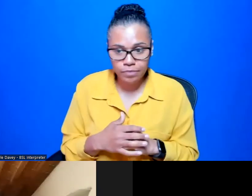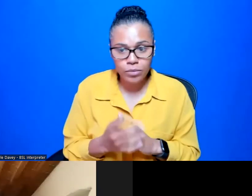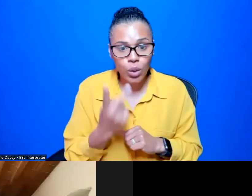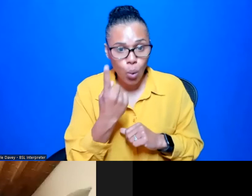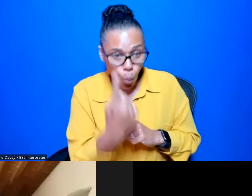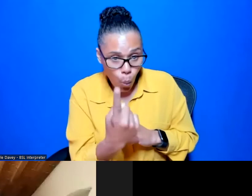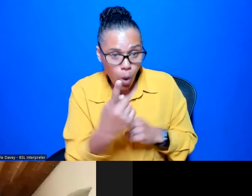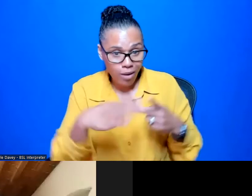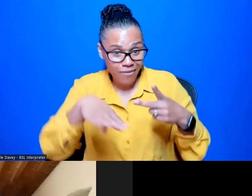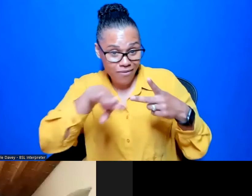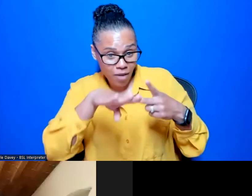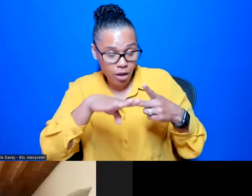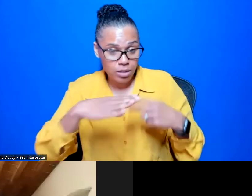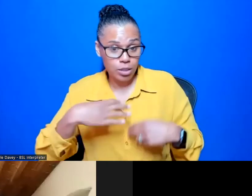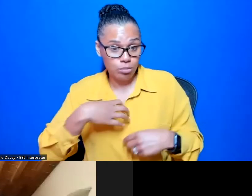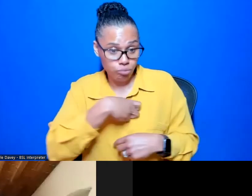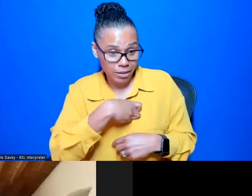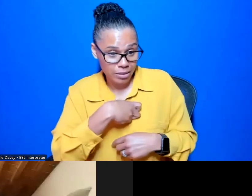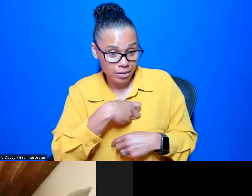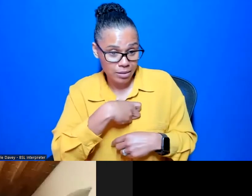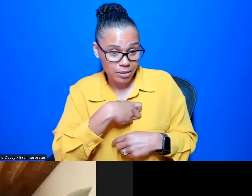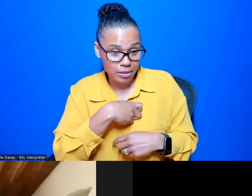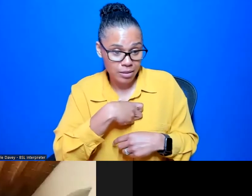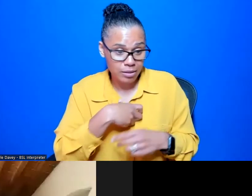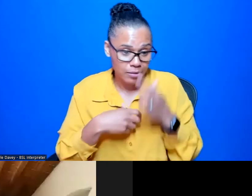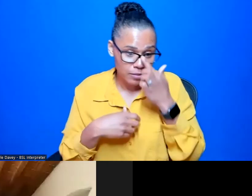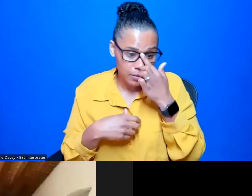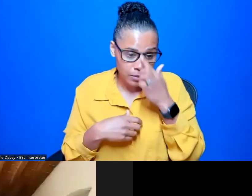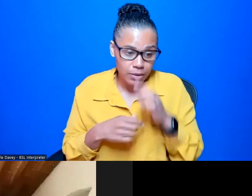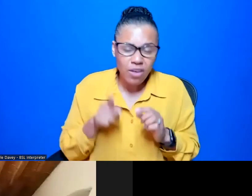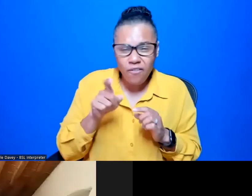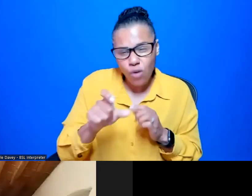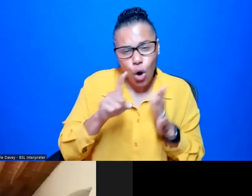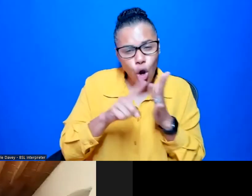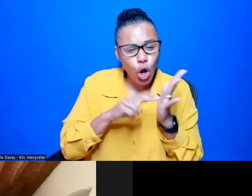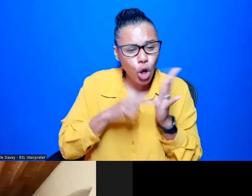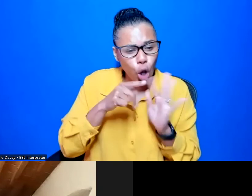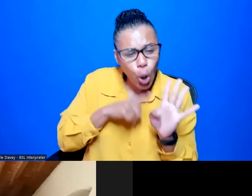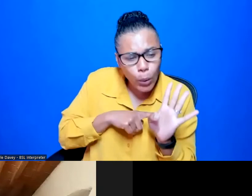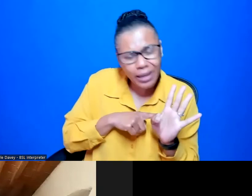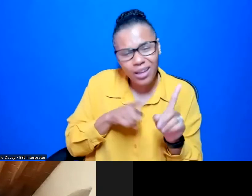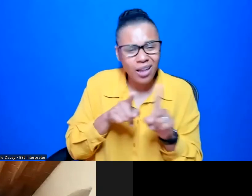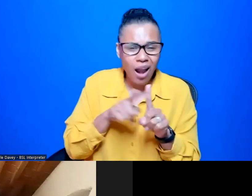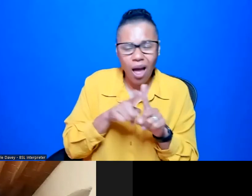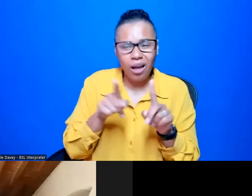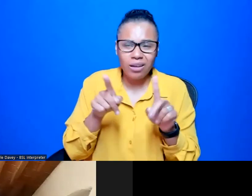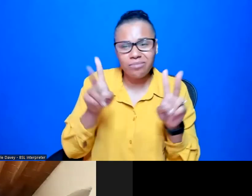president, and that's only for CONI, but that's like a total official, it's like a title. But there's no